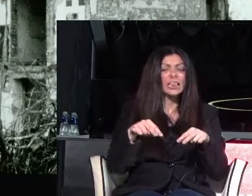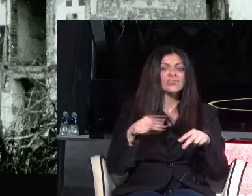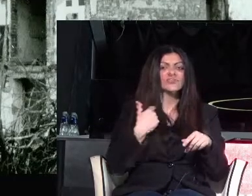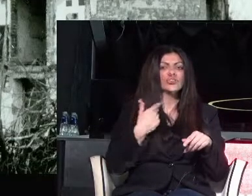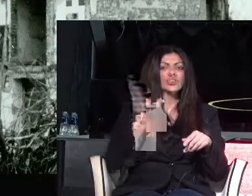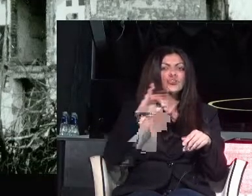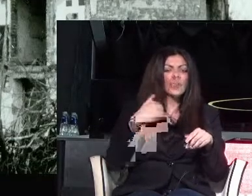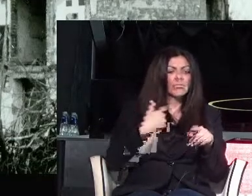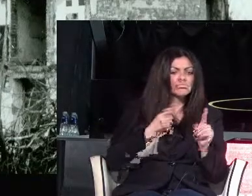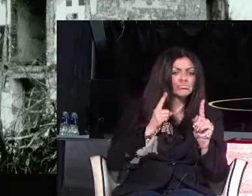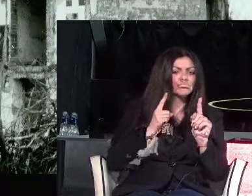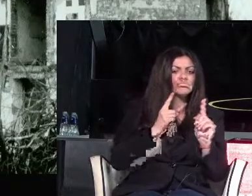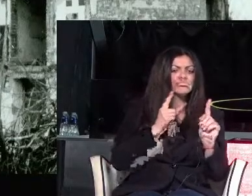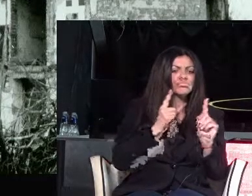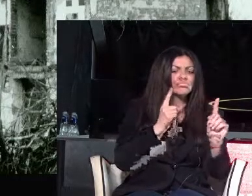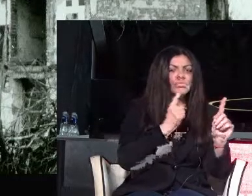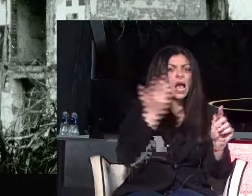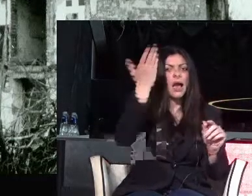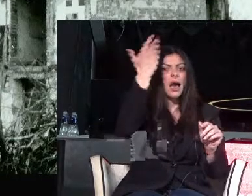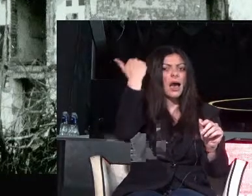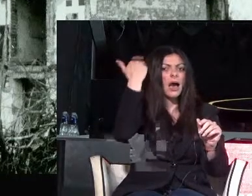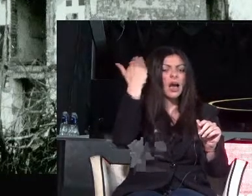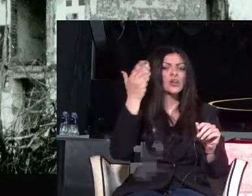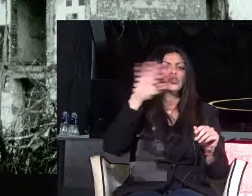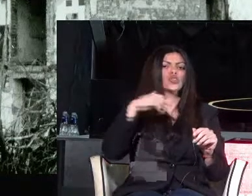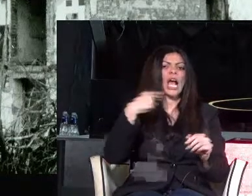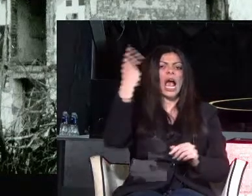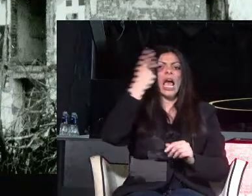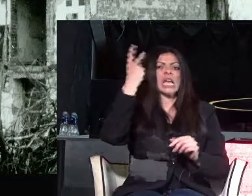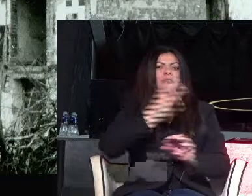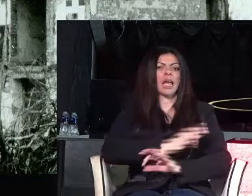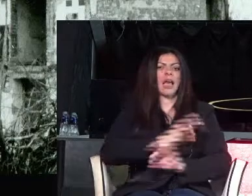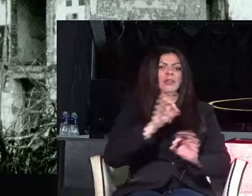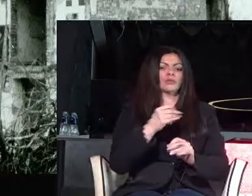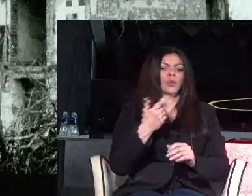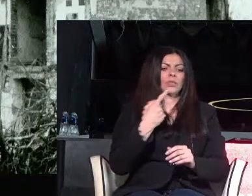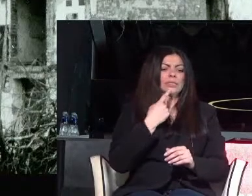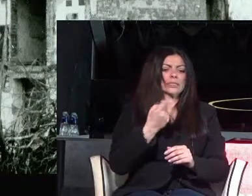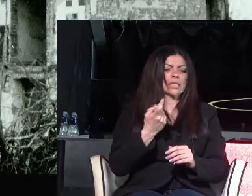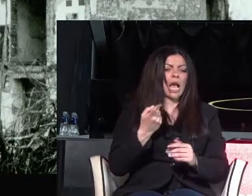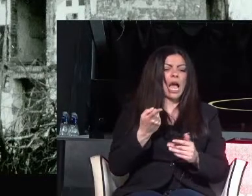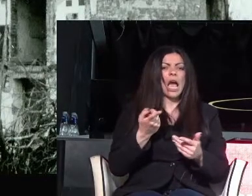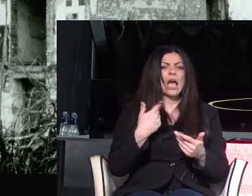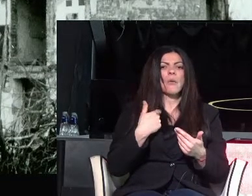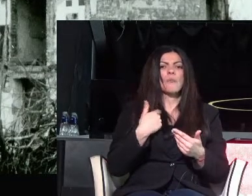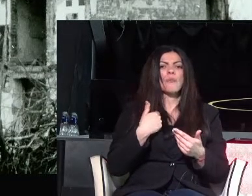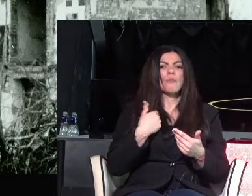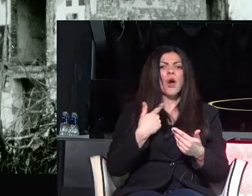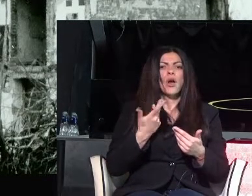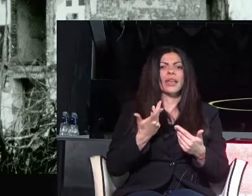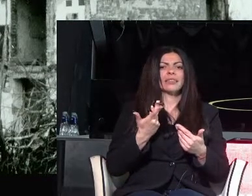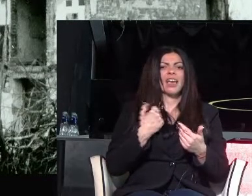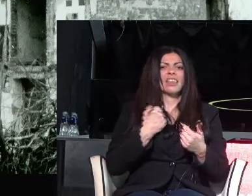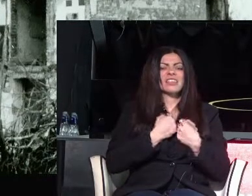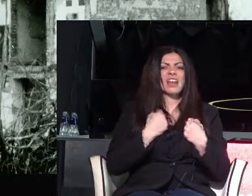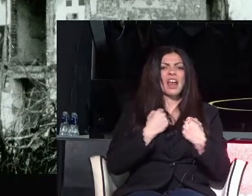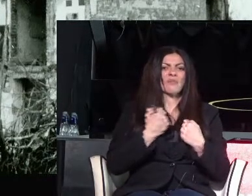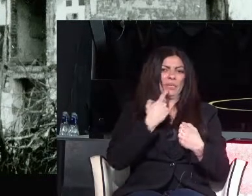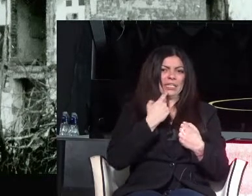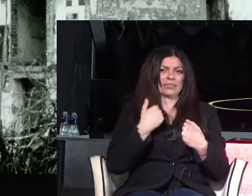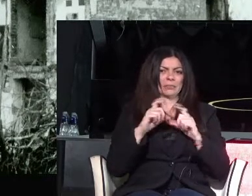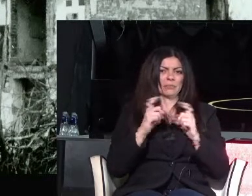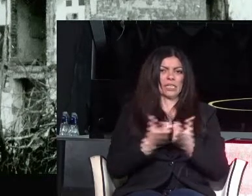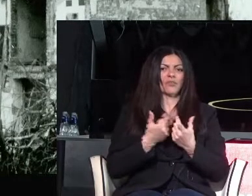Another auntie of mine, when they traveled to Turkey, her house was seized. And this